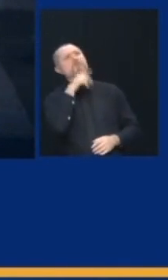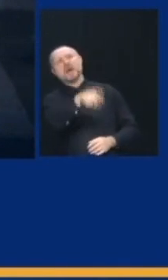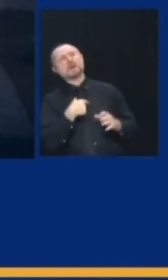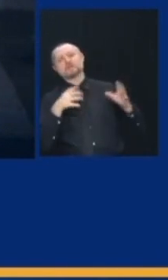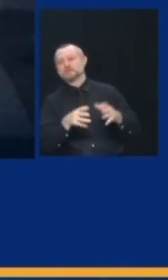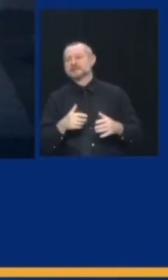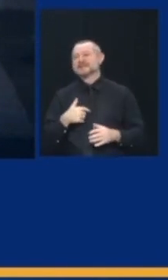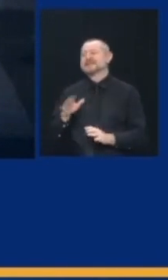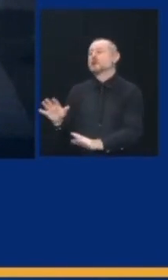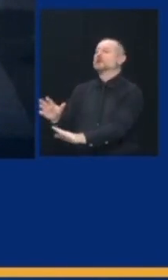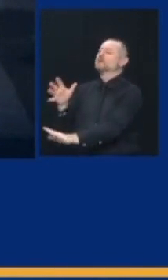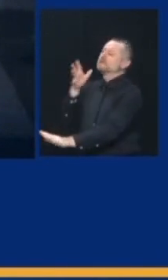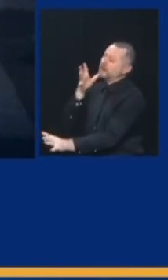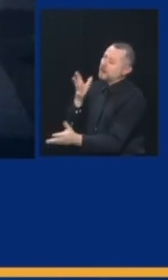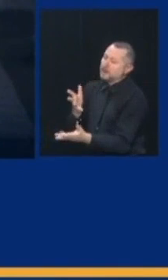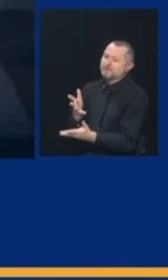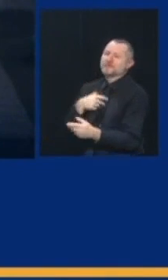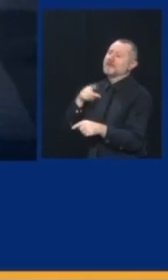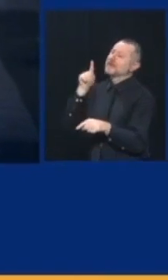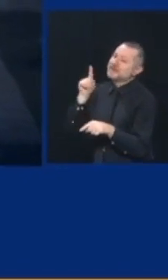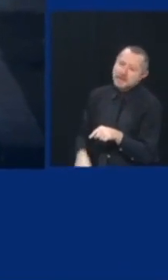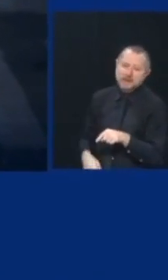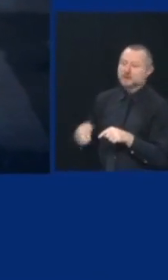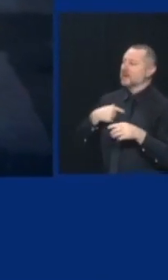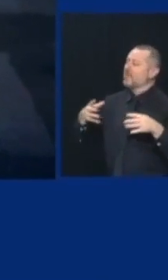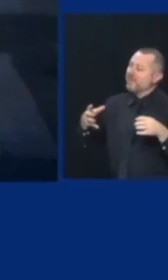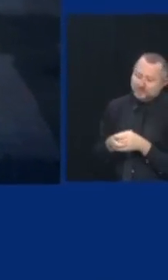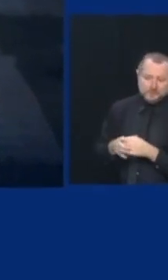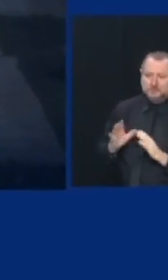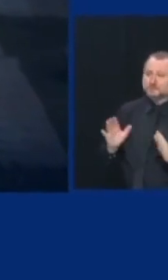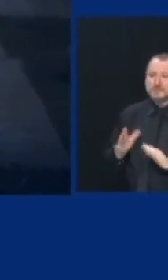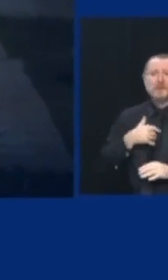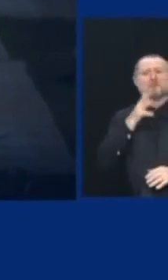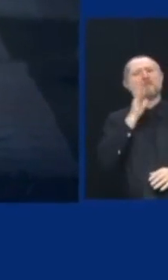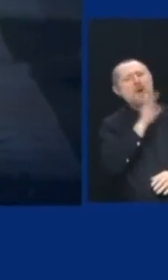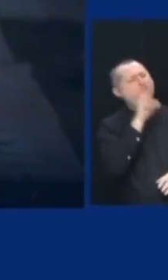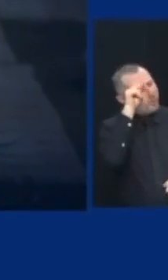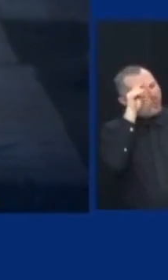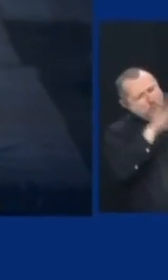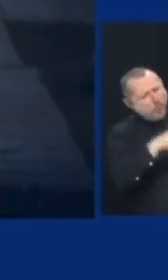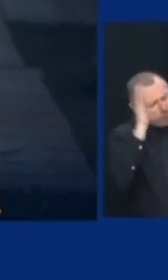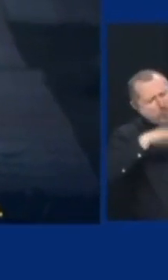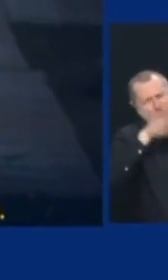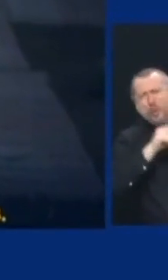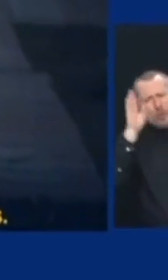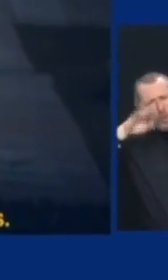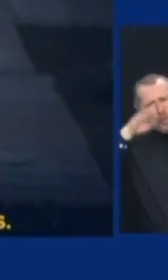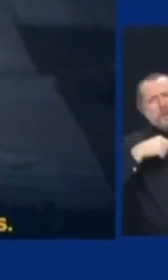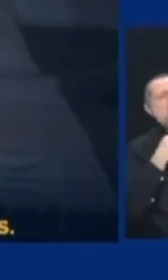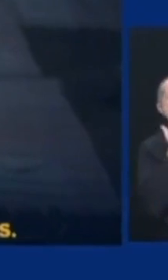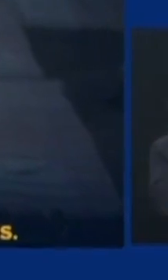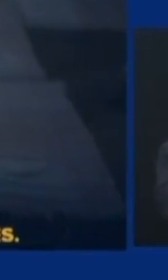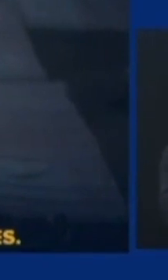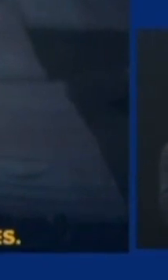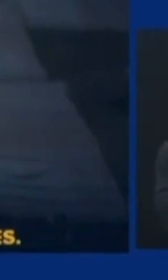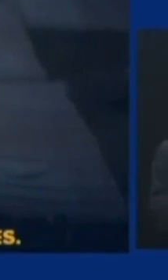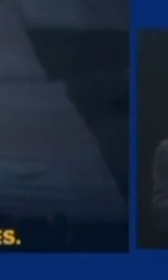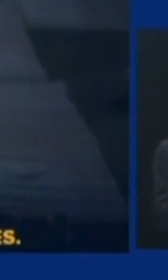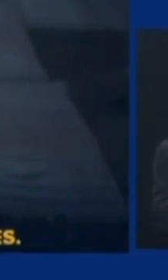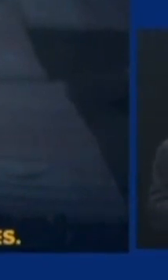Mom, we can't get together for Thanksgiving. Governor Andrew Cuomo predicts Thanksgiving gatherings will fuel a massive spike in COVID cases